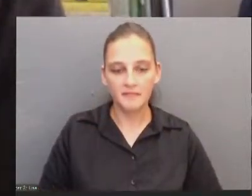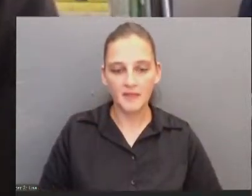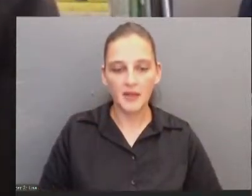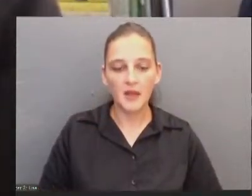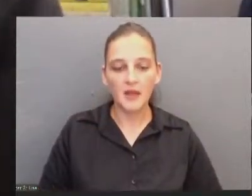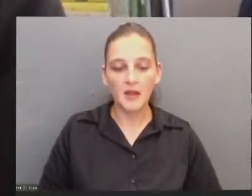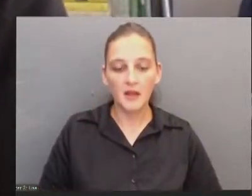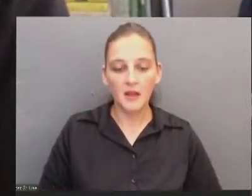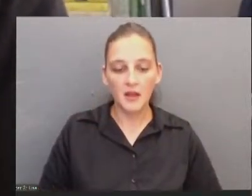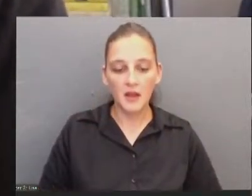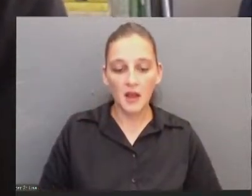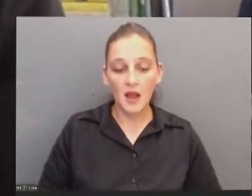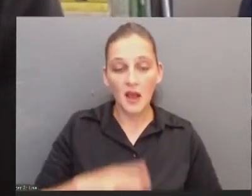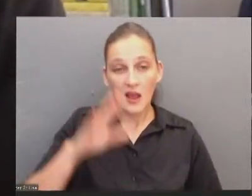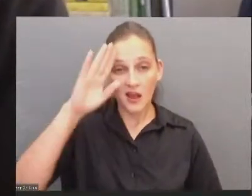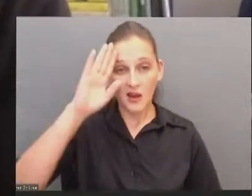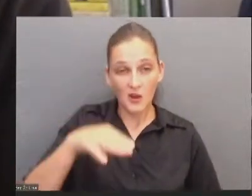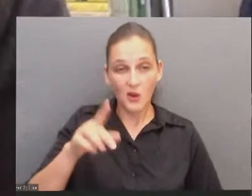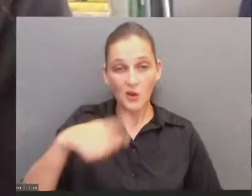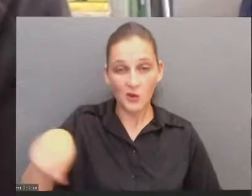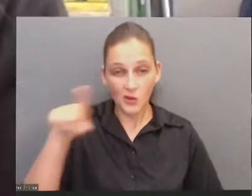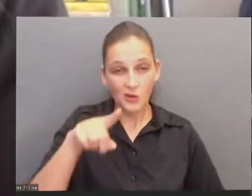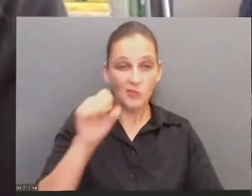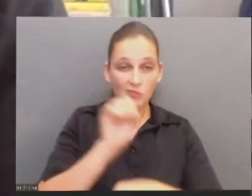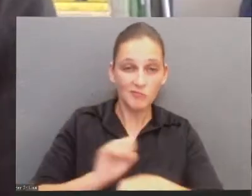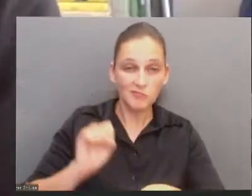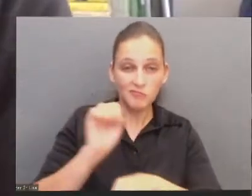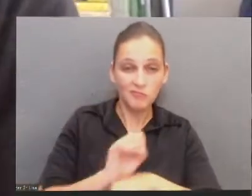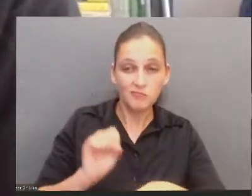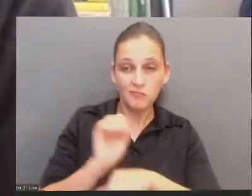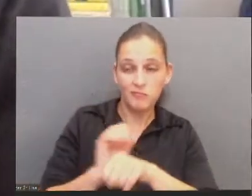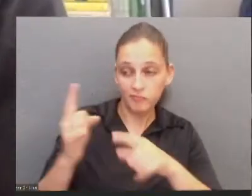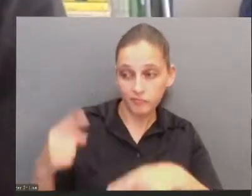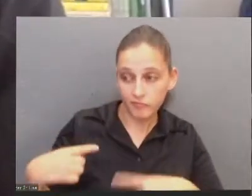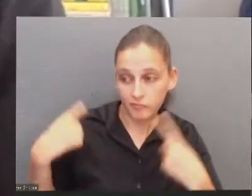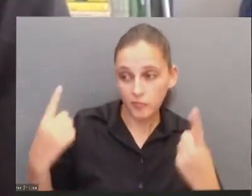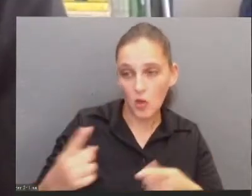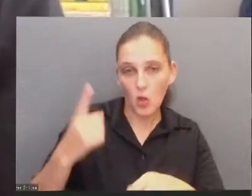realize that you've been working on your recommendations for some time, and I'd like to